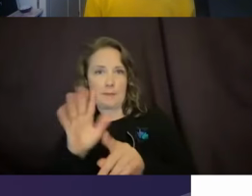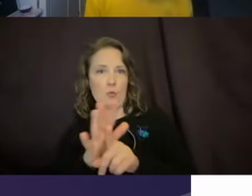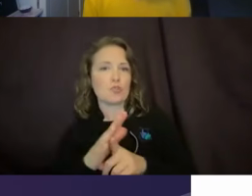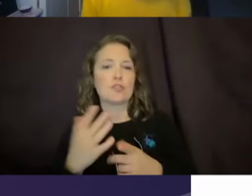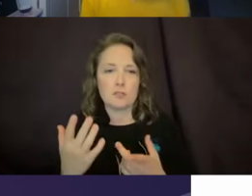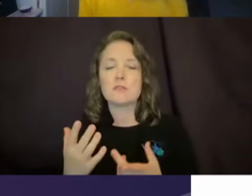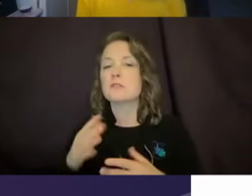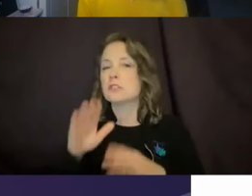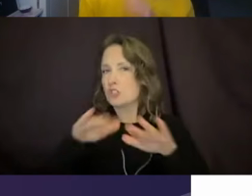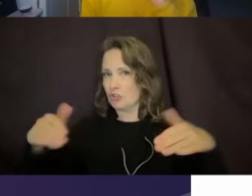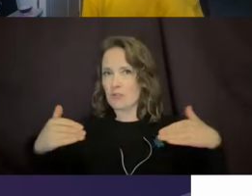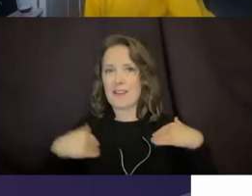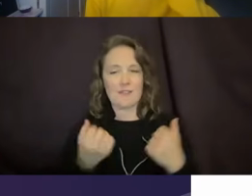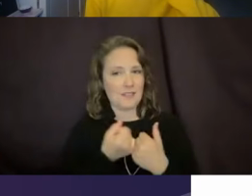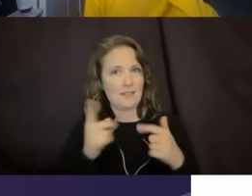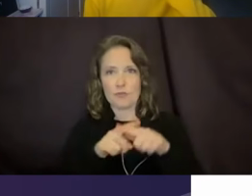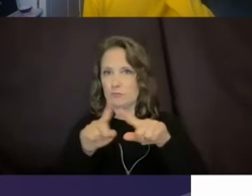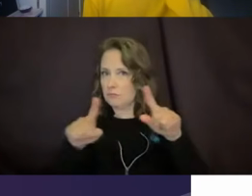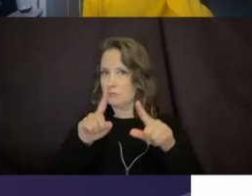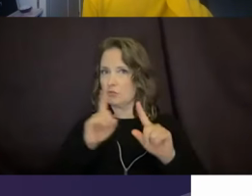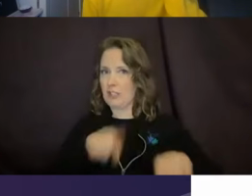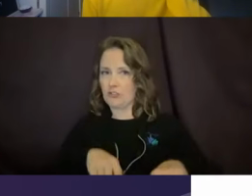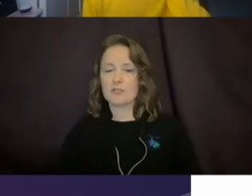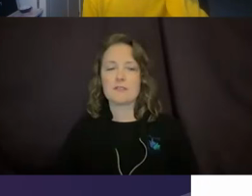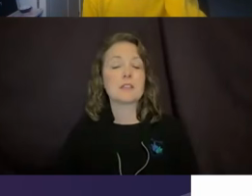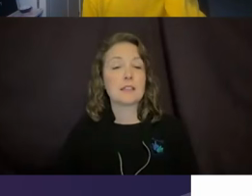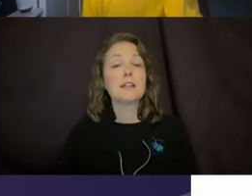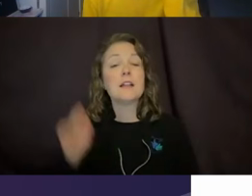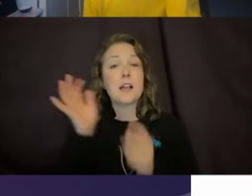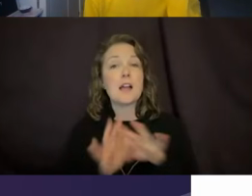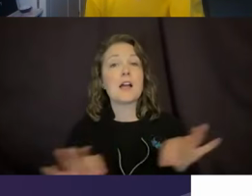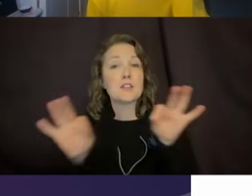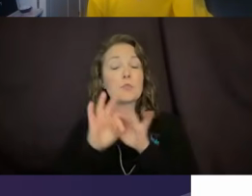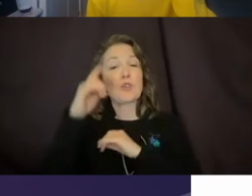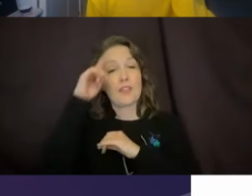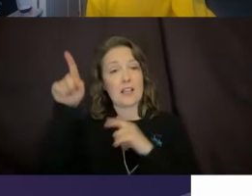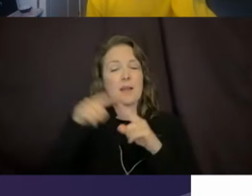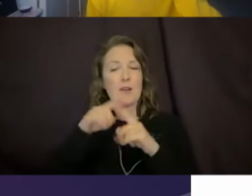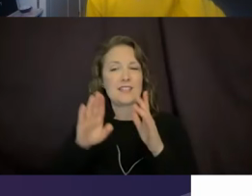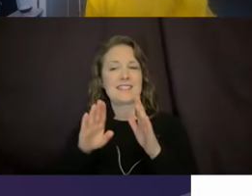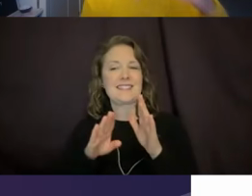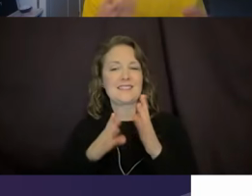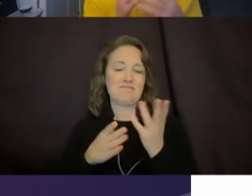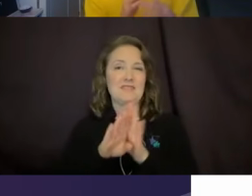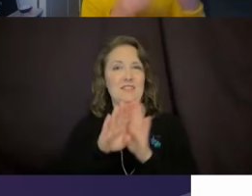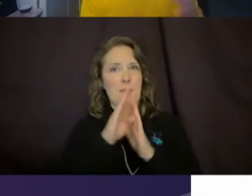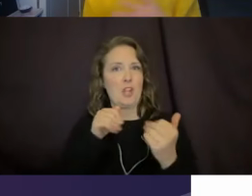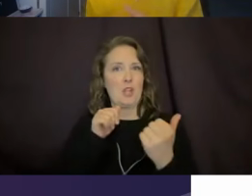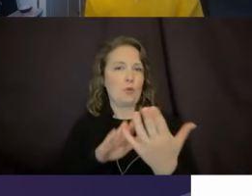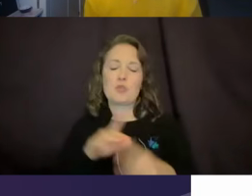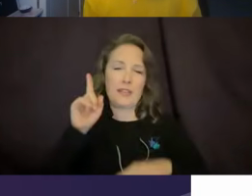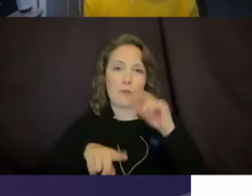these reactions as well too. And it's important to think of this like developmental approach. We don't have time to kind of get into